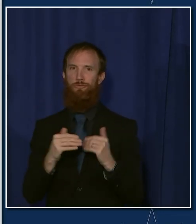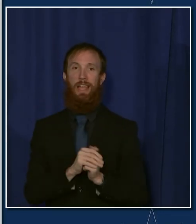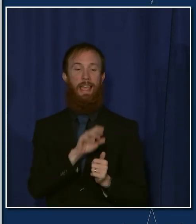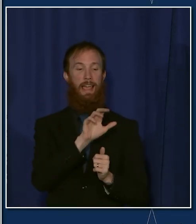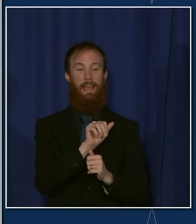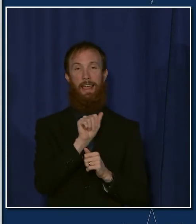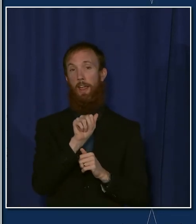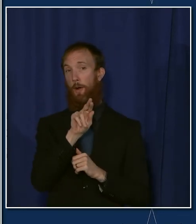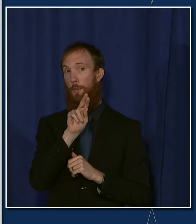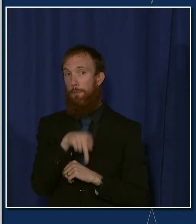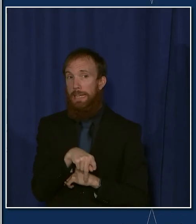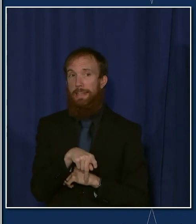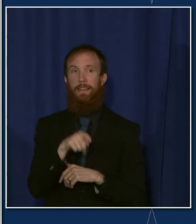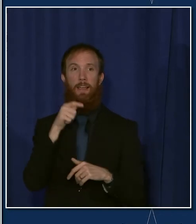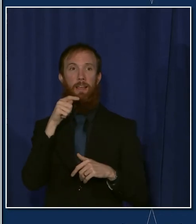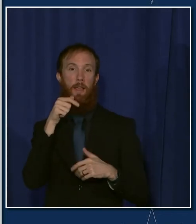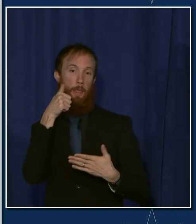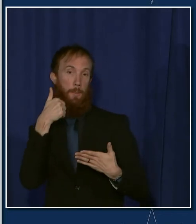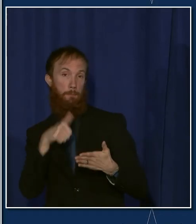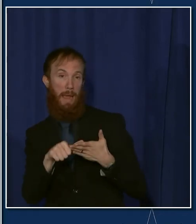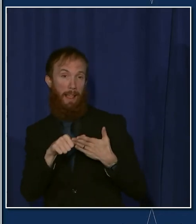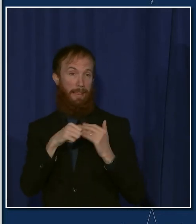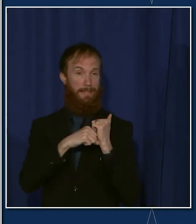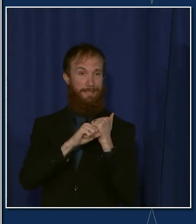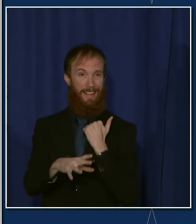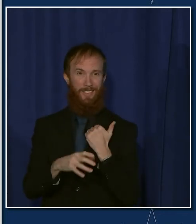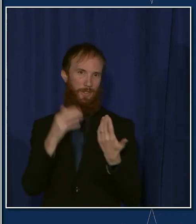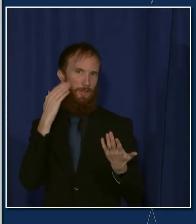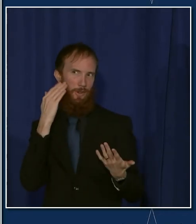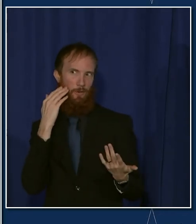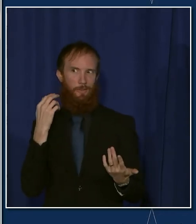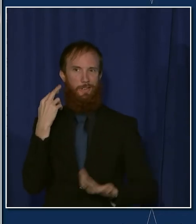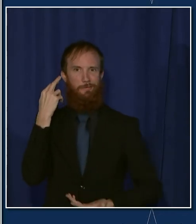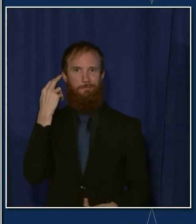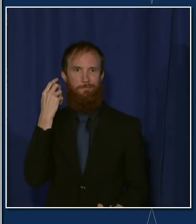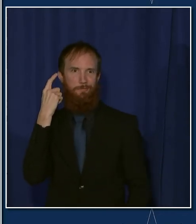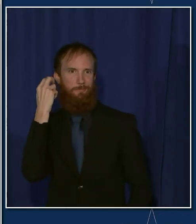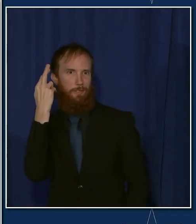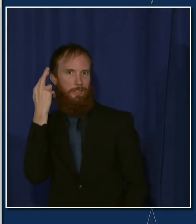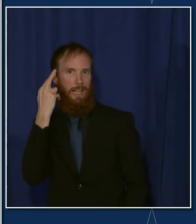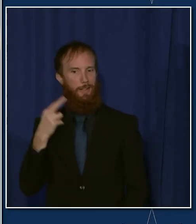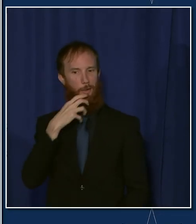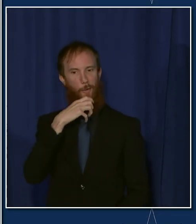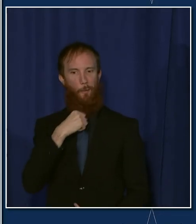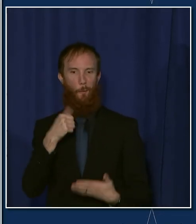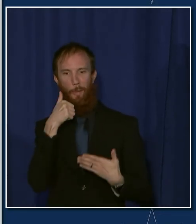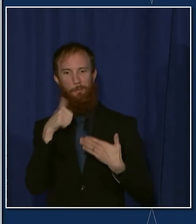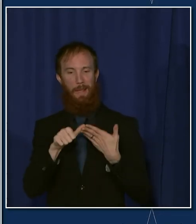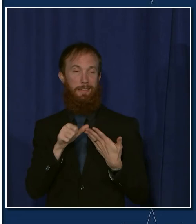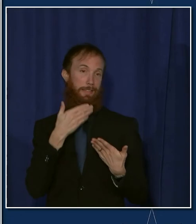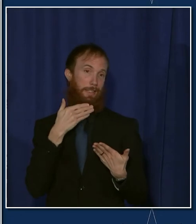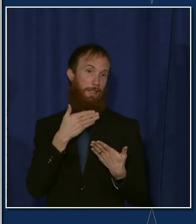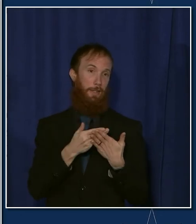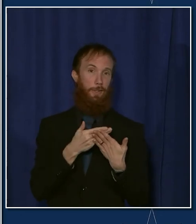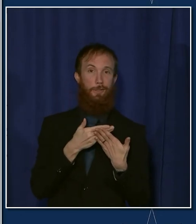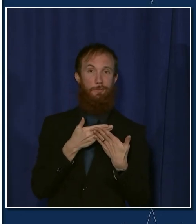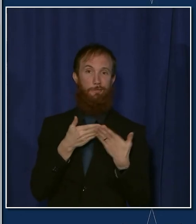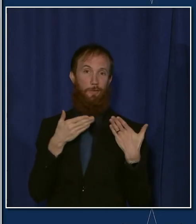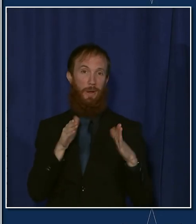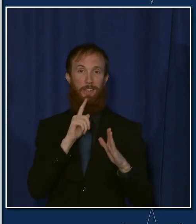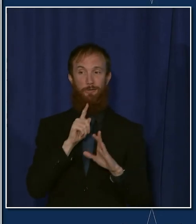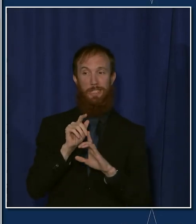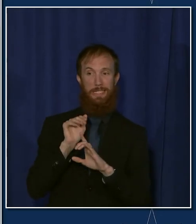done mailers, recognizing that the old school postal mail is a good way sometimes to reach older Chicagoans. And we've